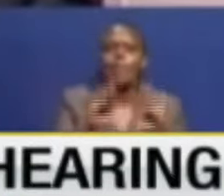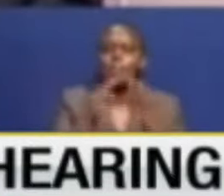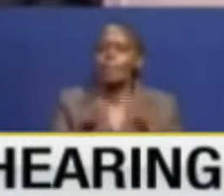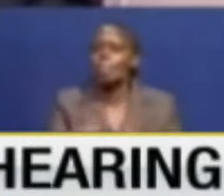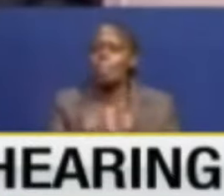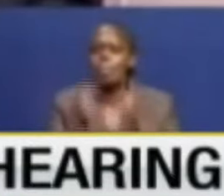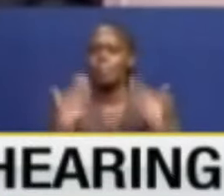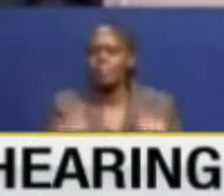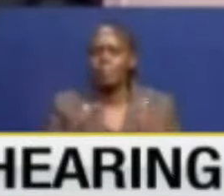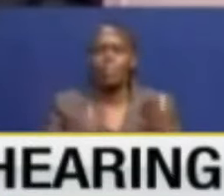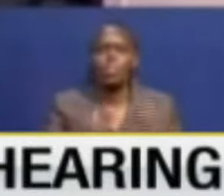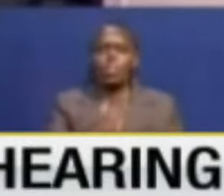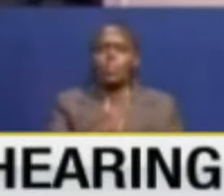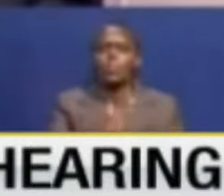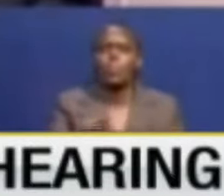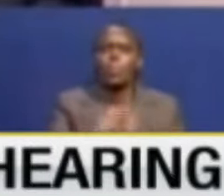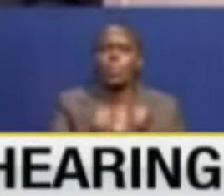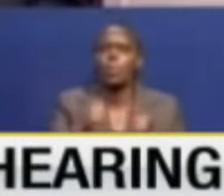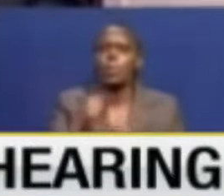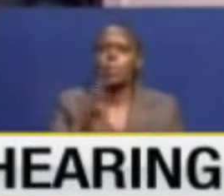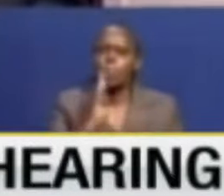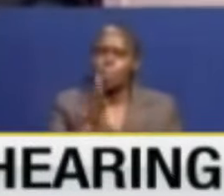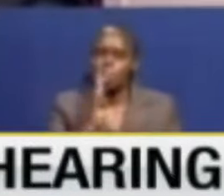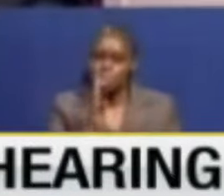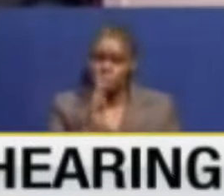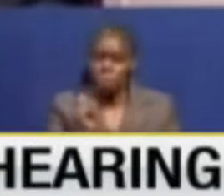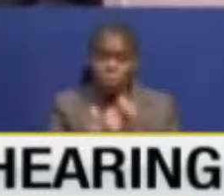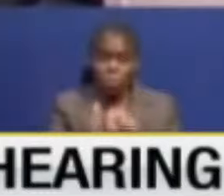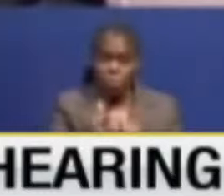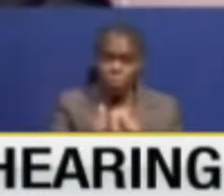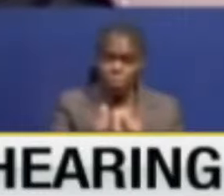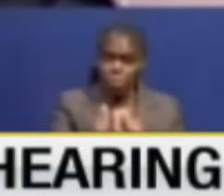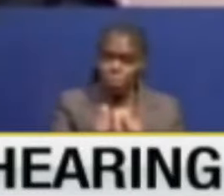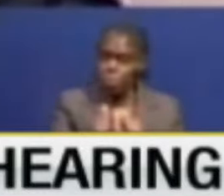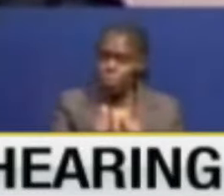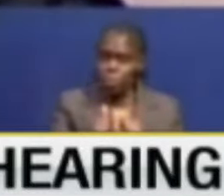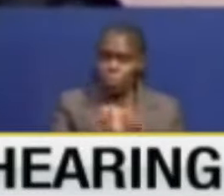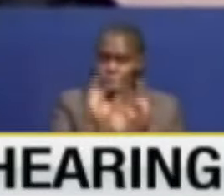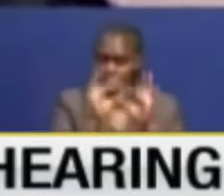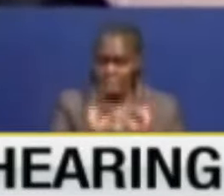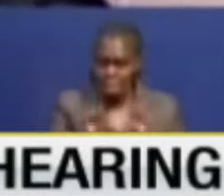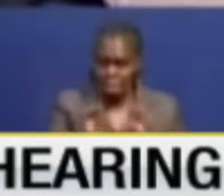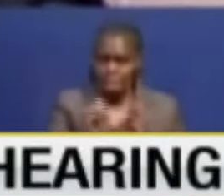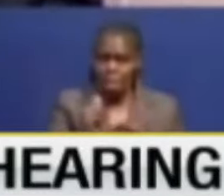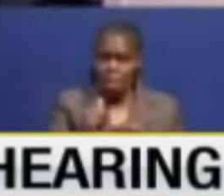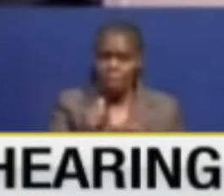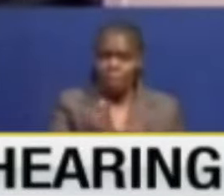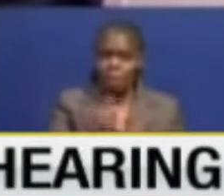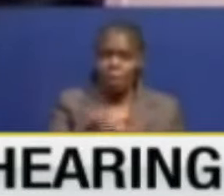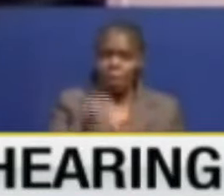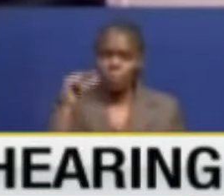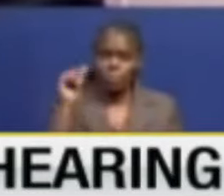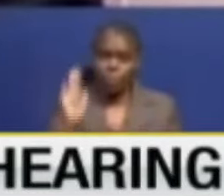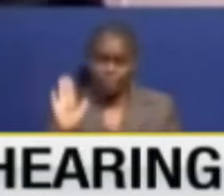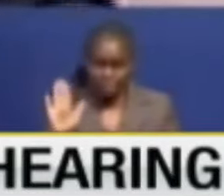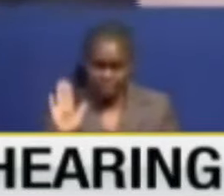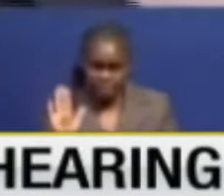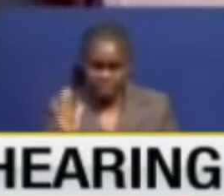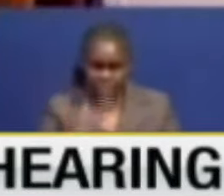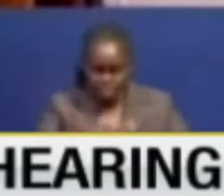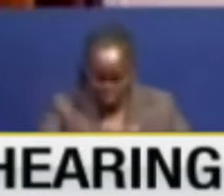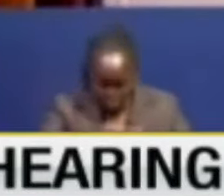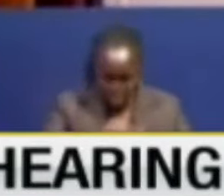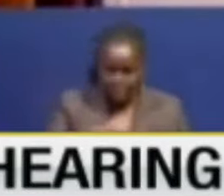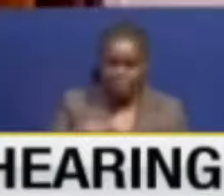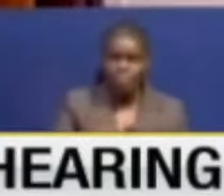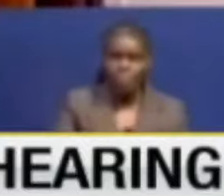broken down courtesy of reckless statements that are not accountable, made and attributed to the governor. Honorable